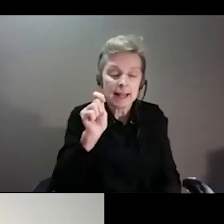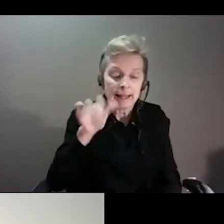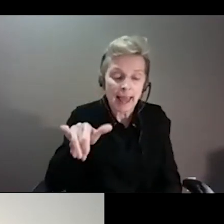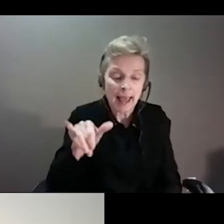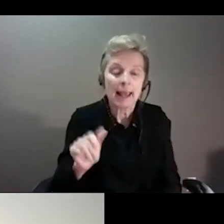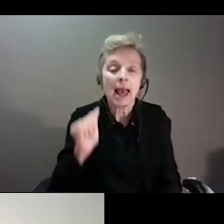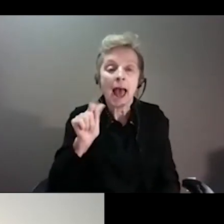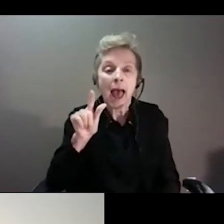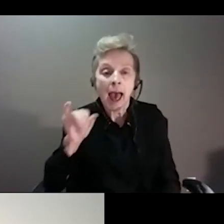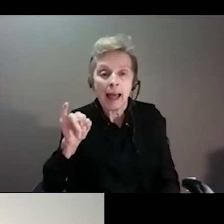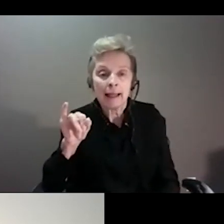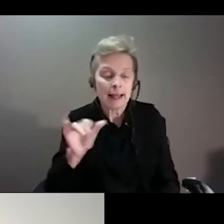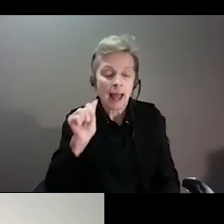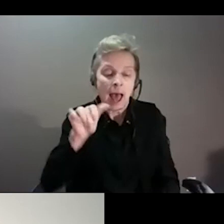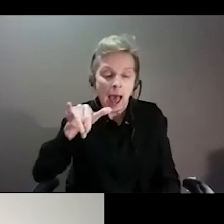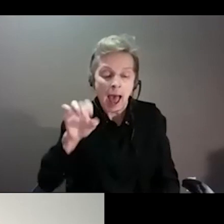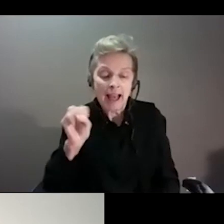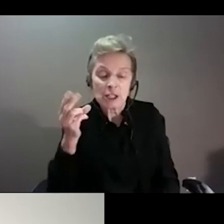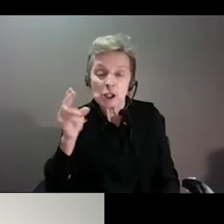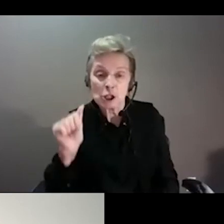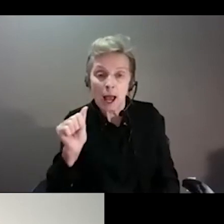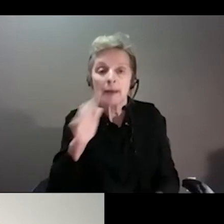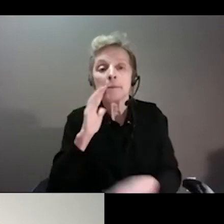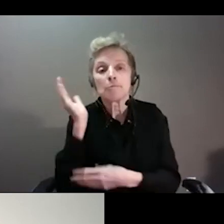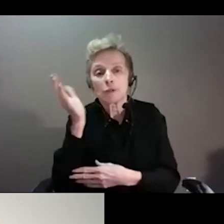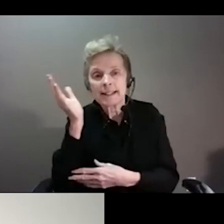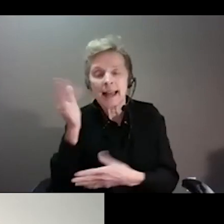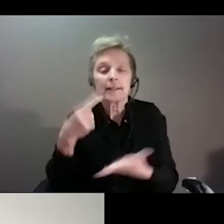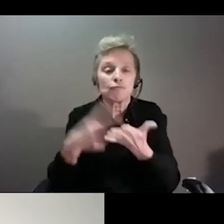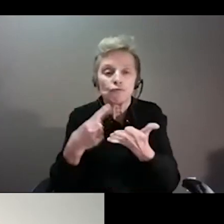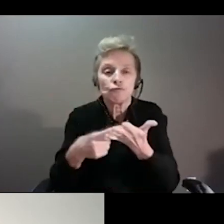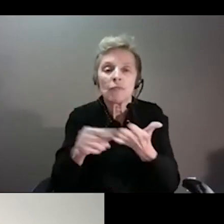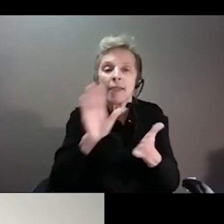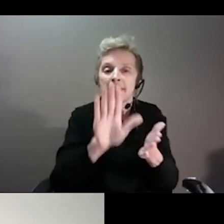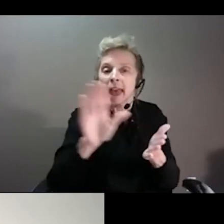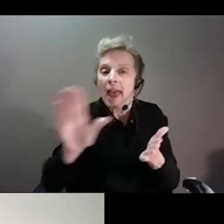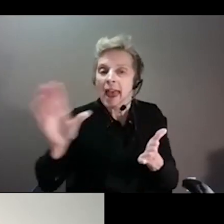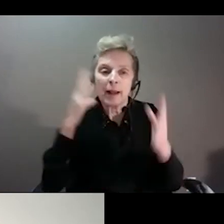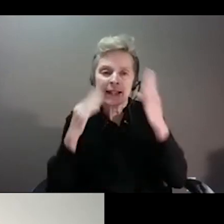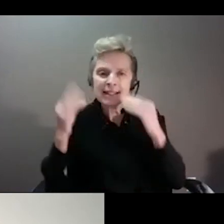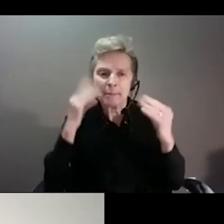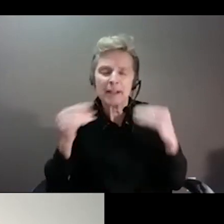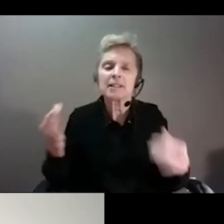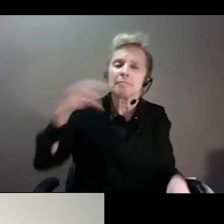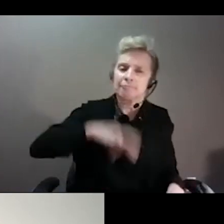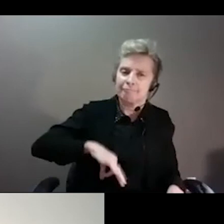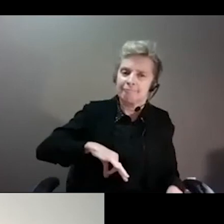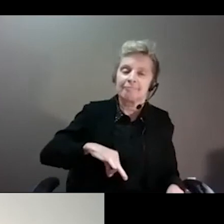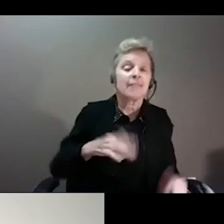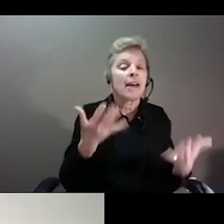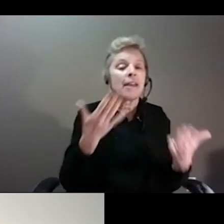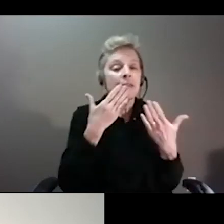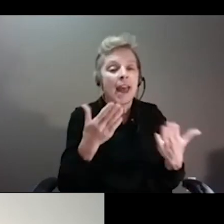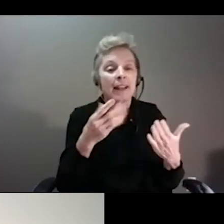Ali, and Ayesha, for taking the time to present and to discuss their experiences. It's been really valuable. And we also want to thank everyone in